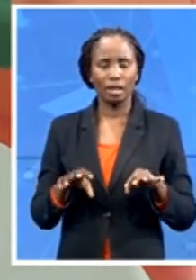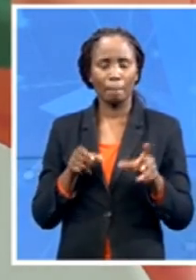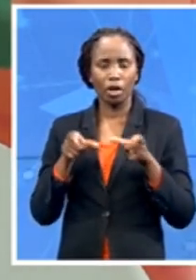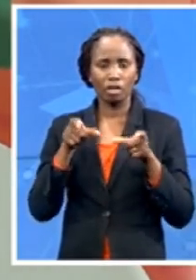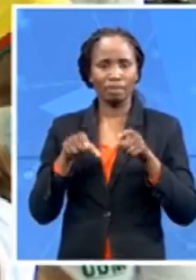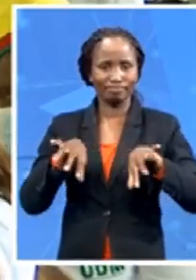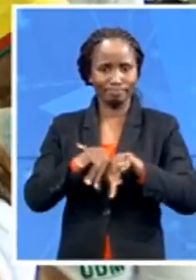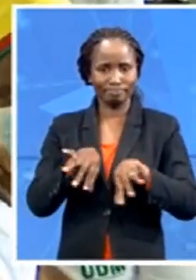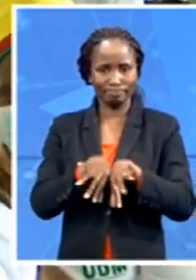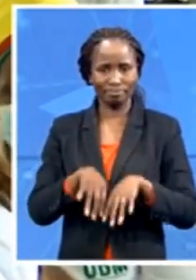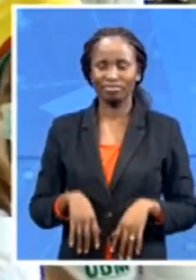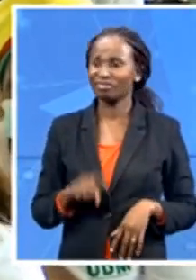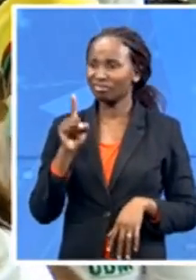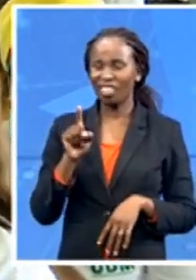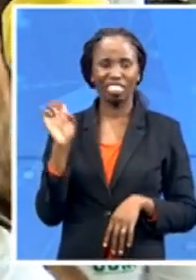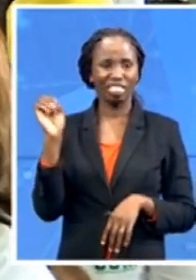ilizwe lonke